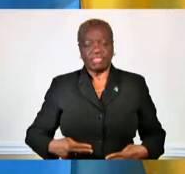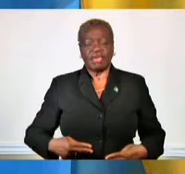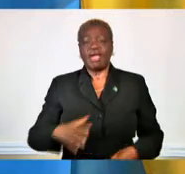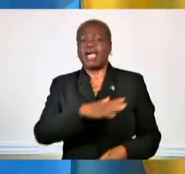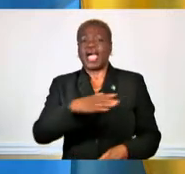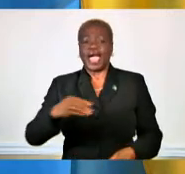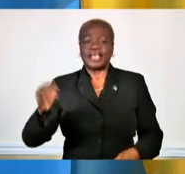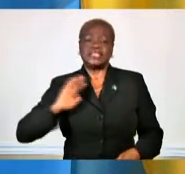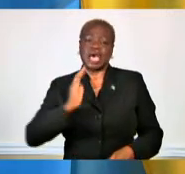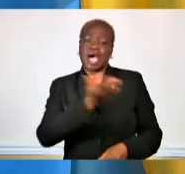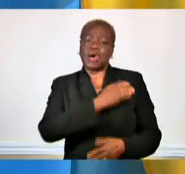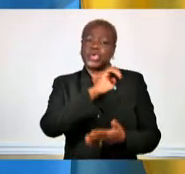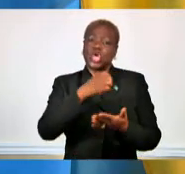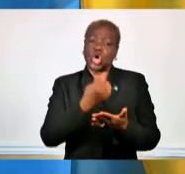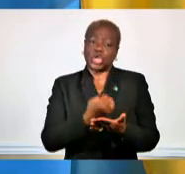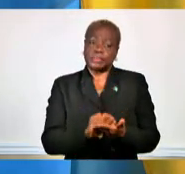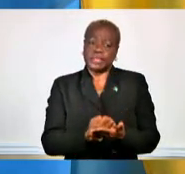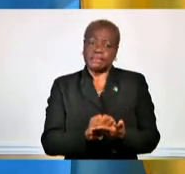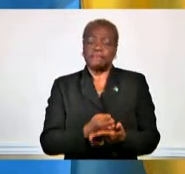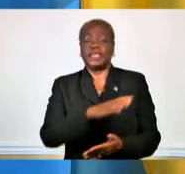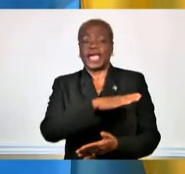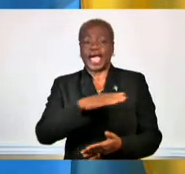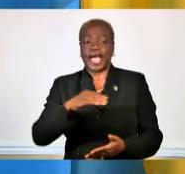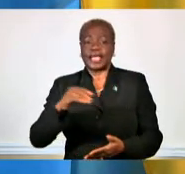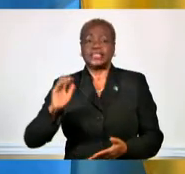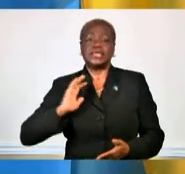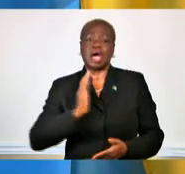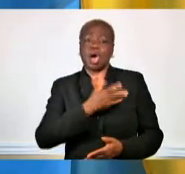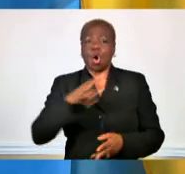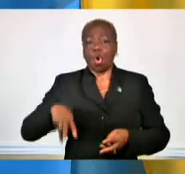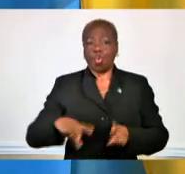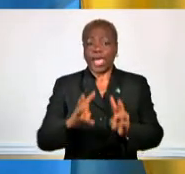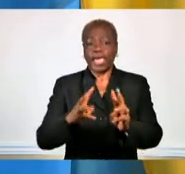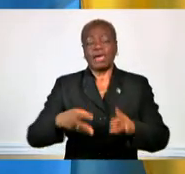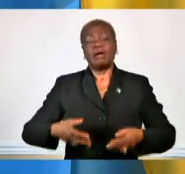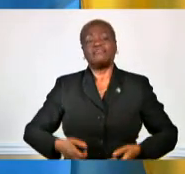and our economy and our way of life.